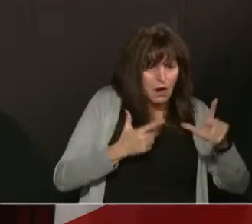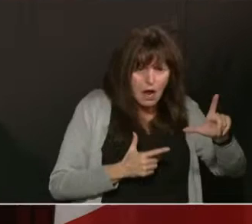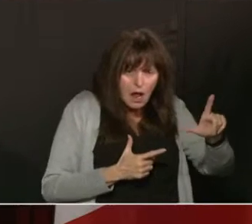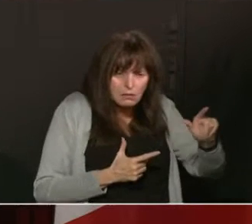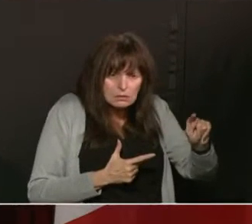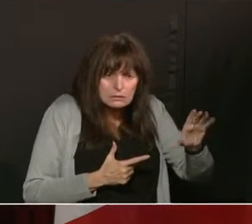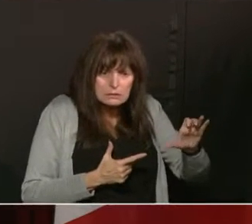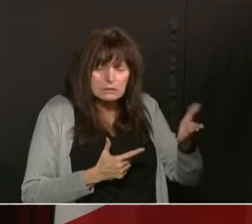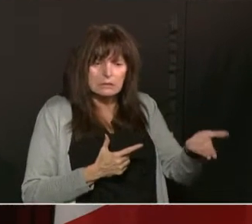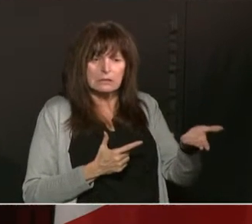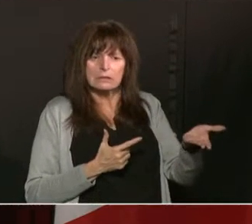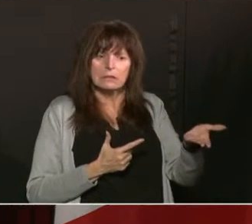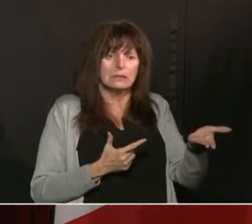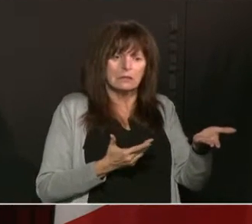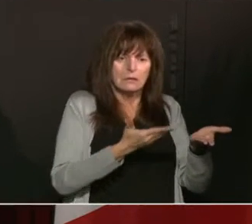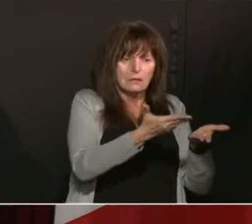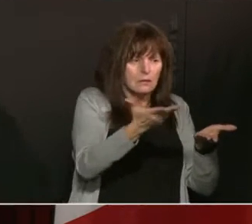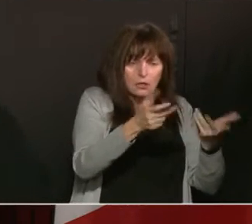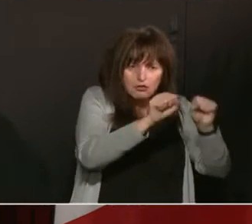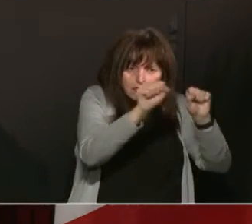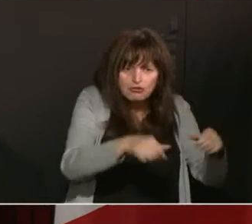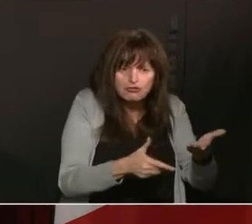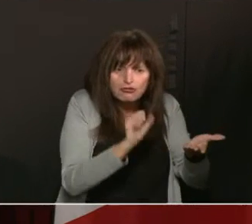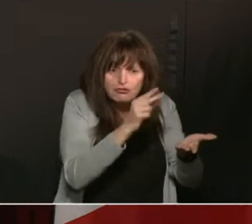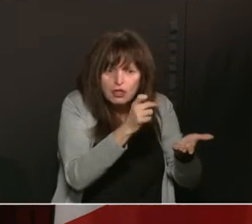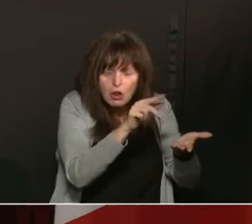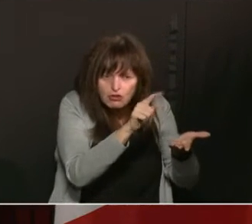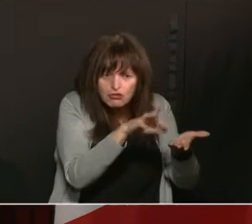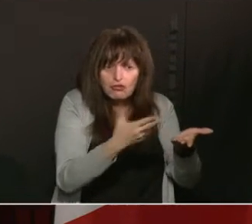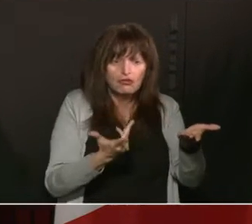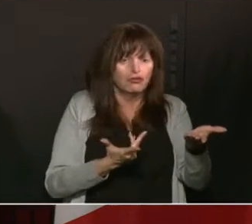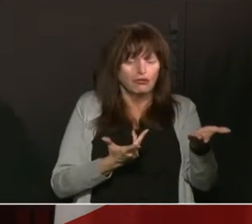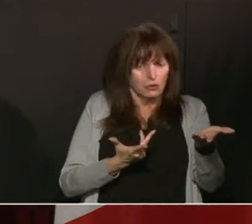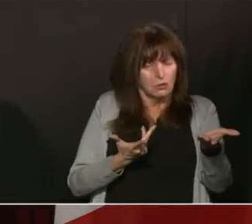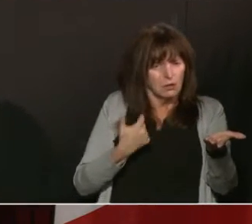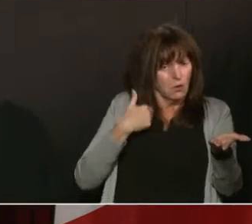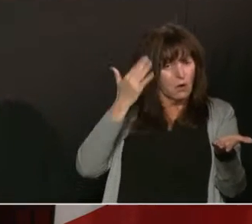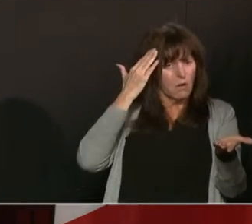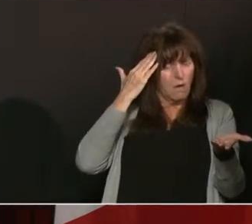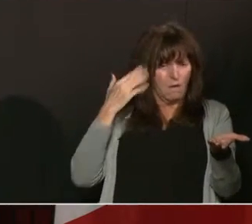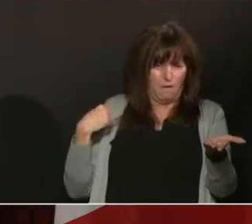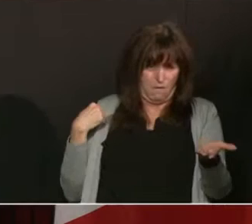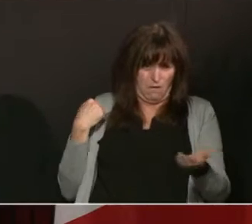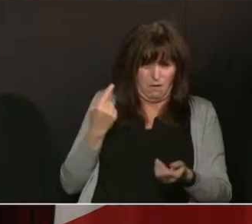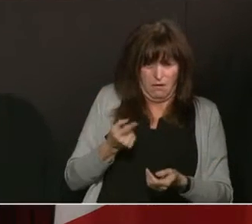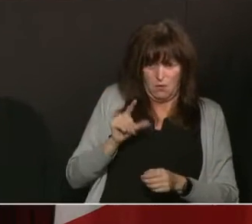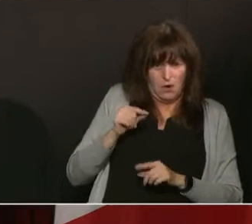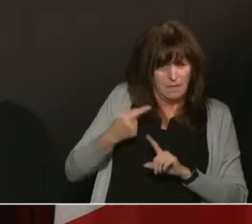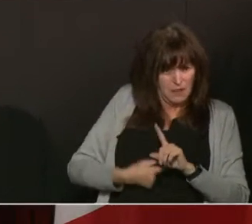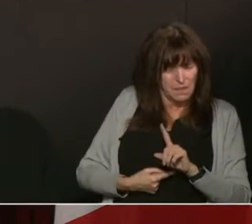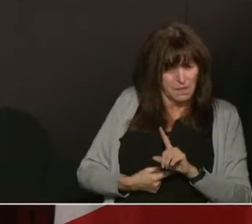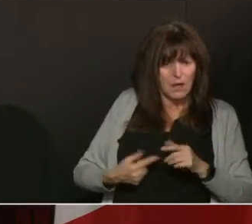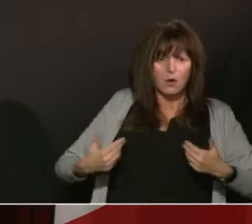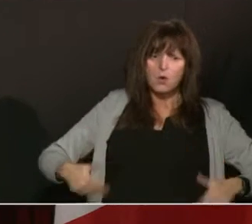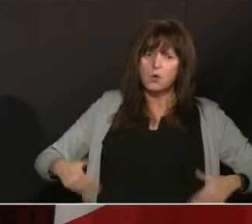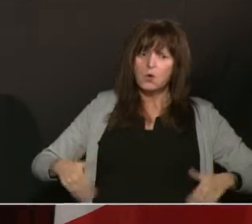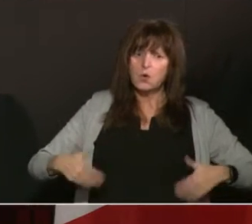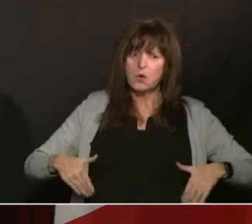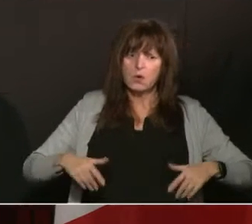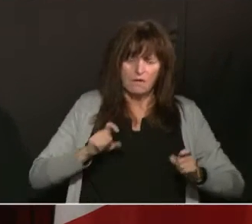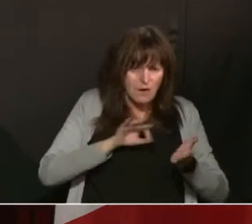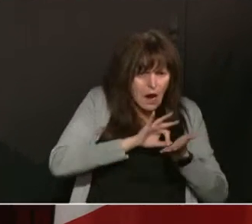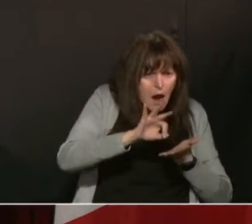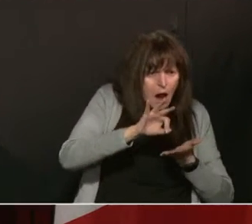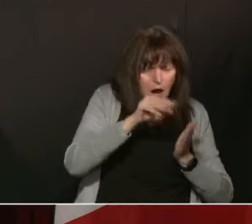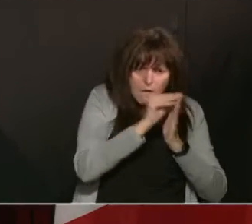where we must learn from the last 20 months regarding outbreak management. It has to be rapid, it has to have good